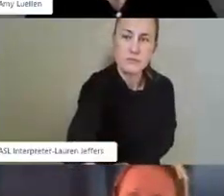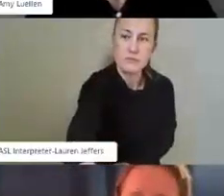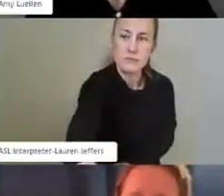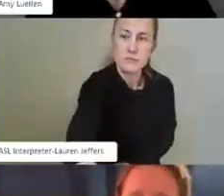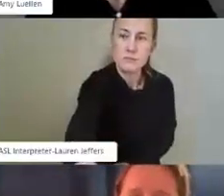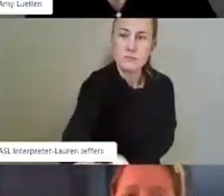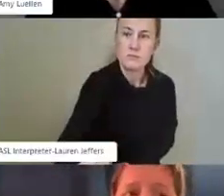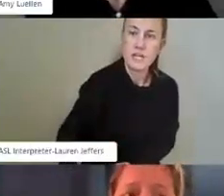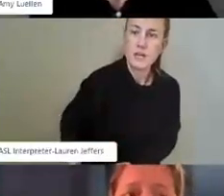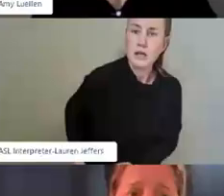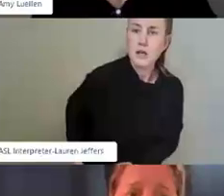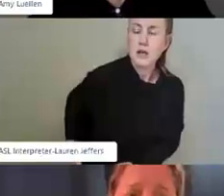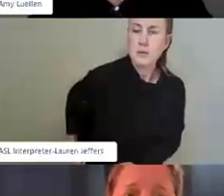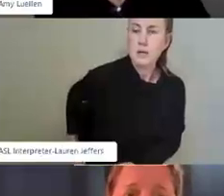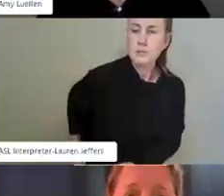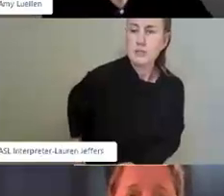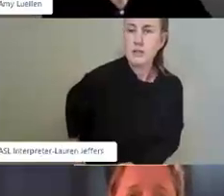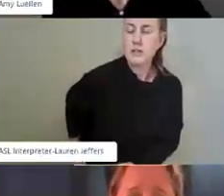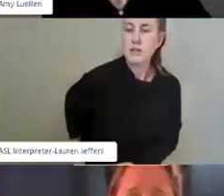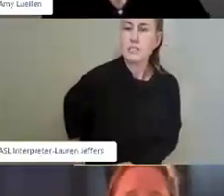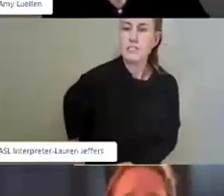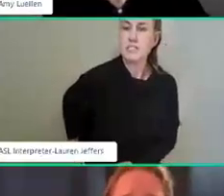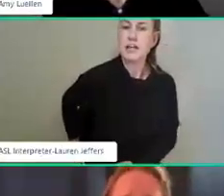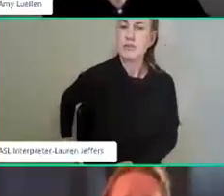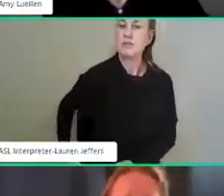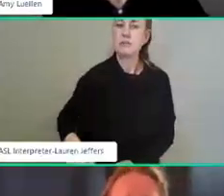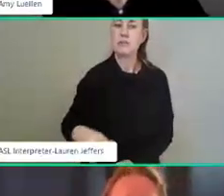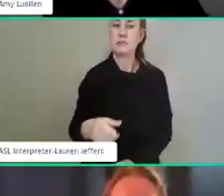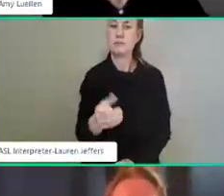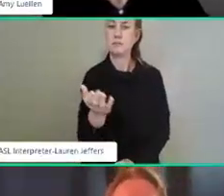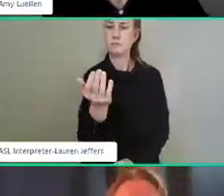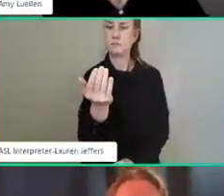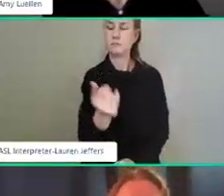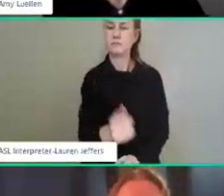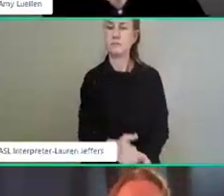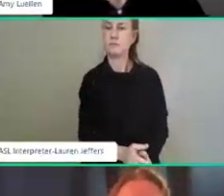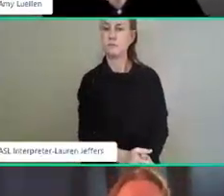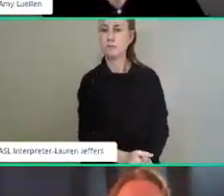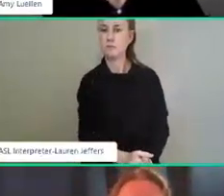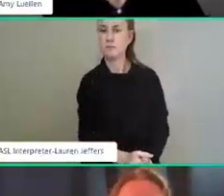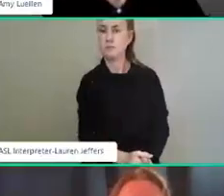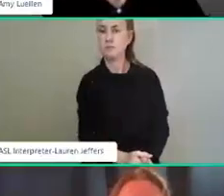later. That's correct. Sorry. Thank you. I'm sorry. This is Catherine.